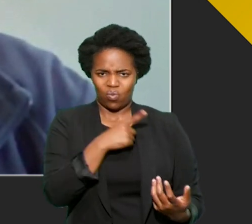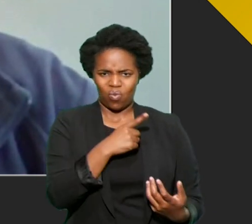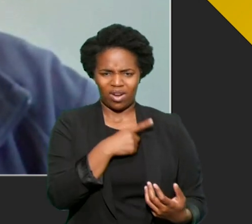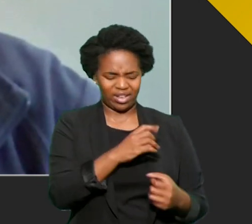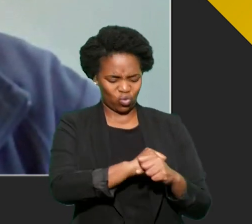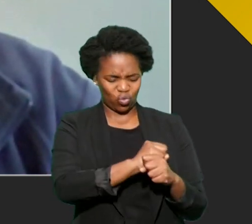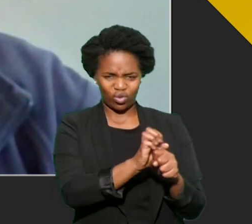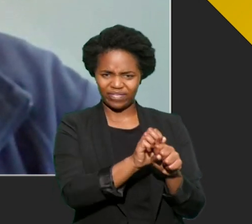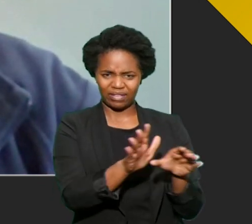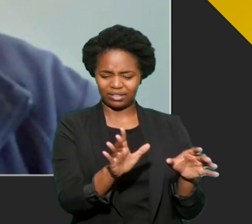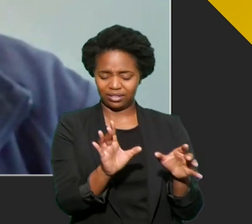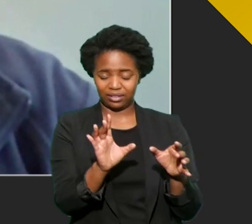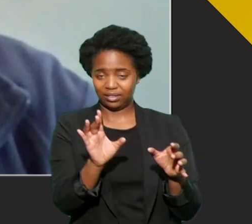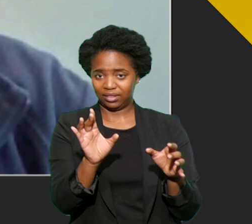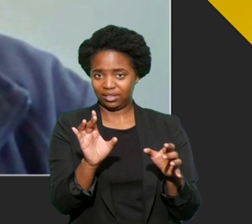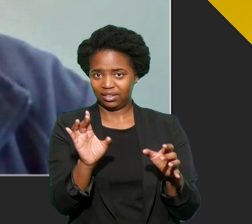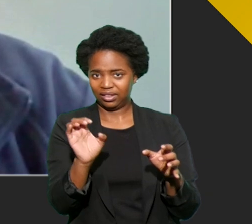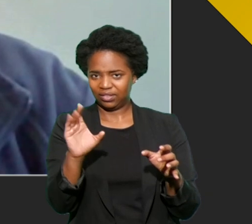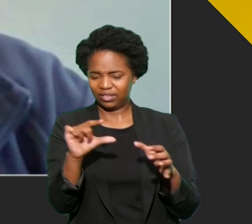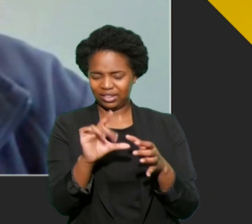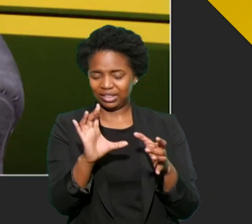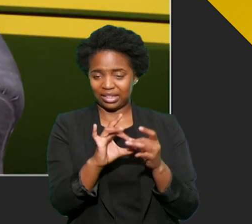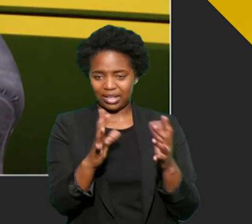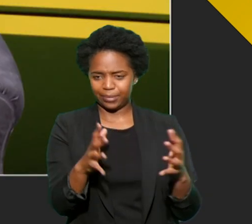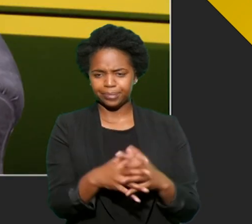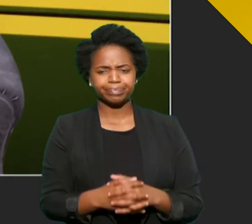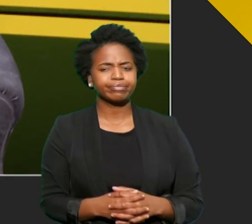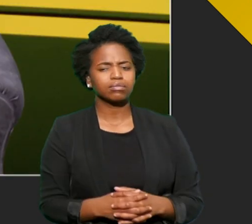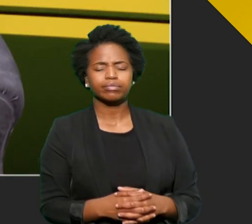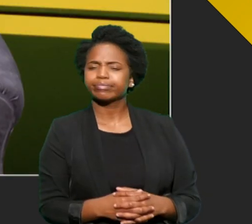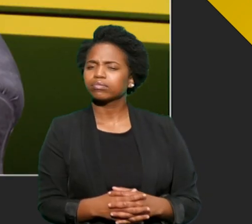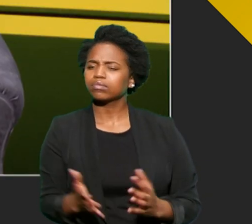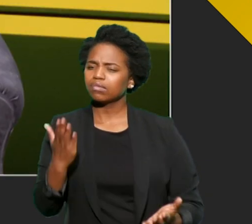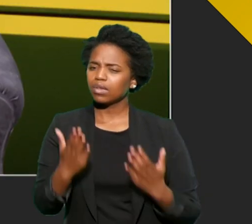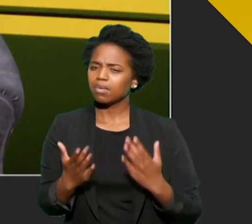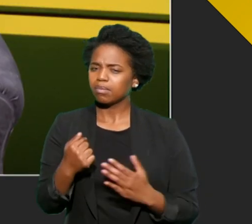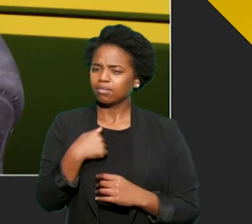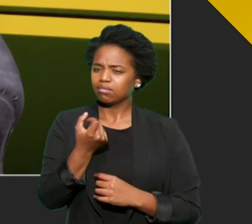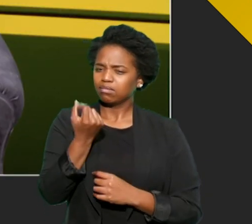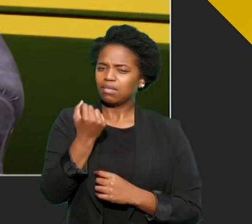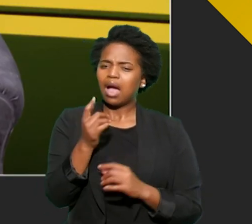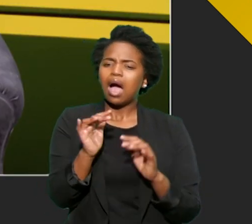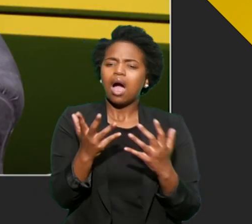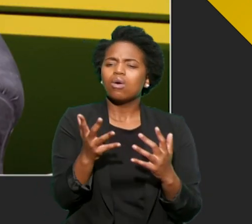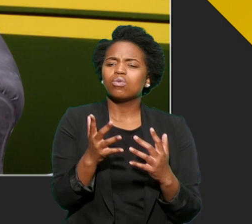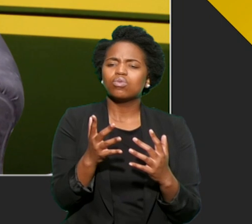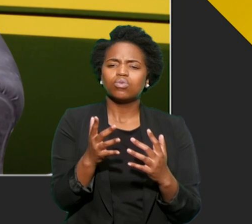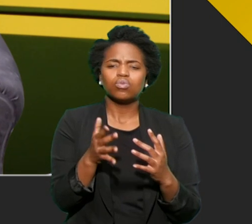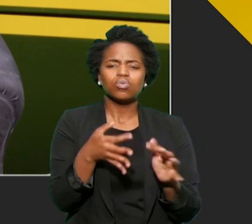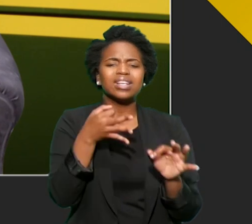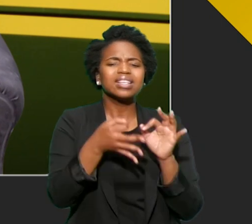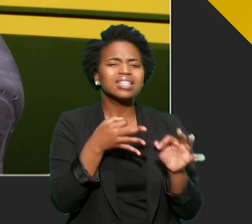two would be linked to each other at all. Maybe Mr. Van Wyk can make me understand, how do we explain in the most simplest way what